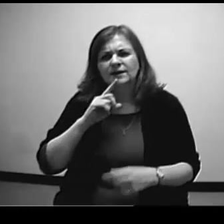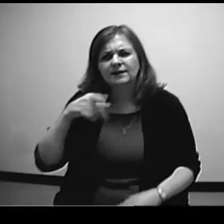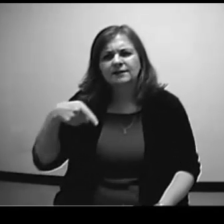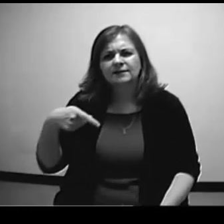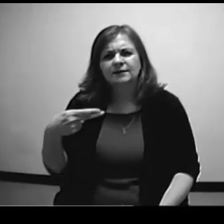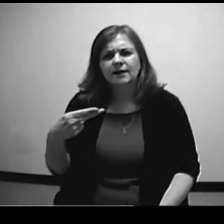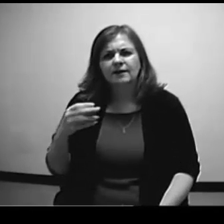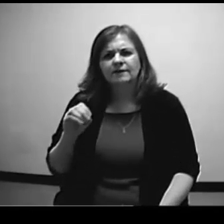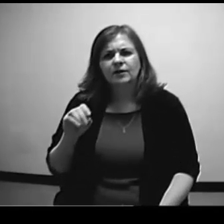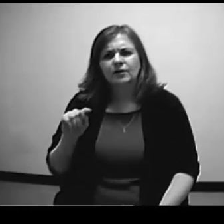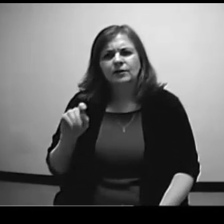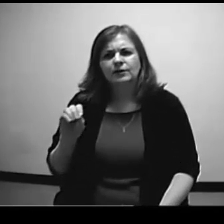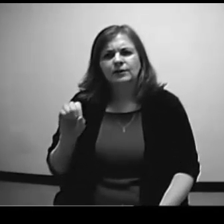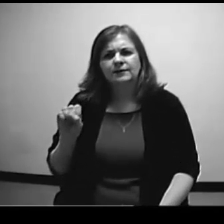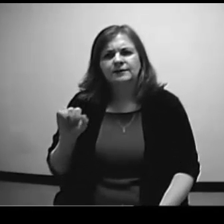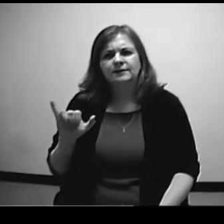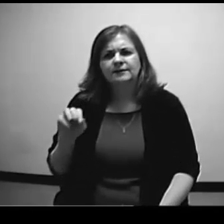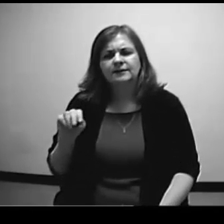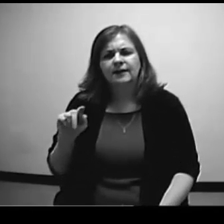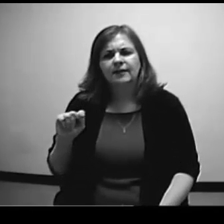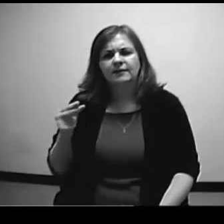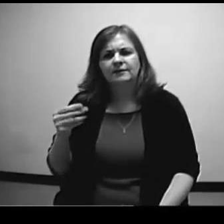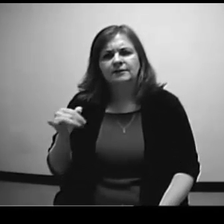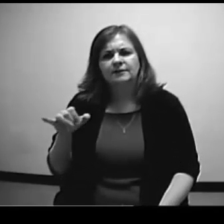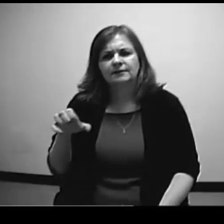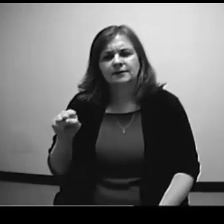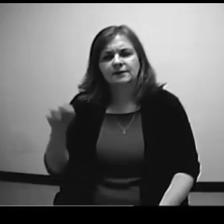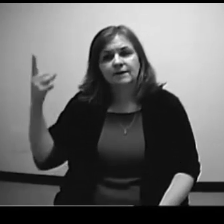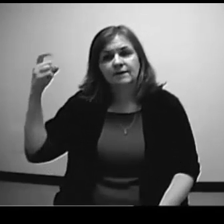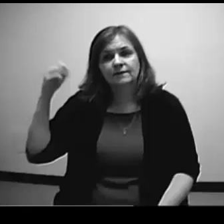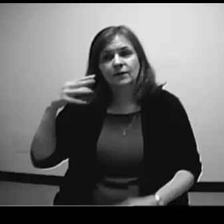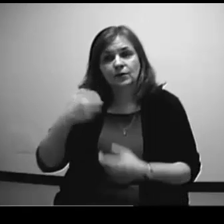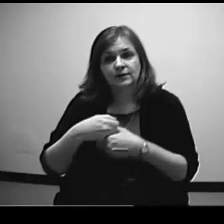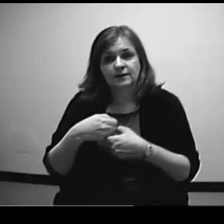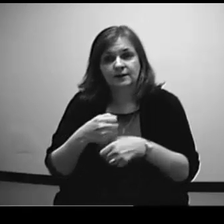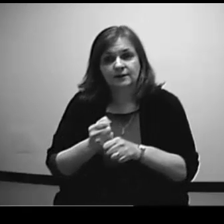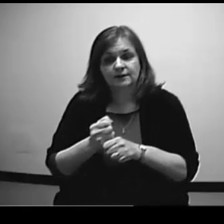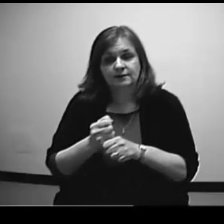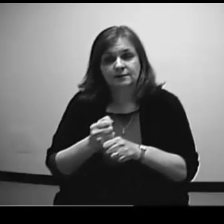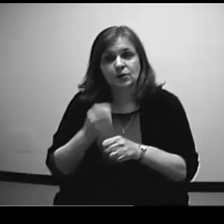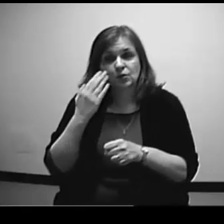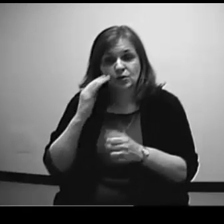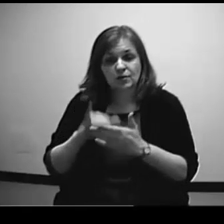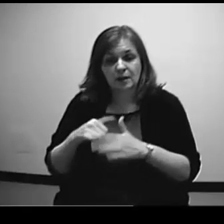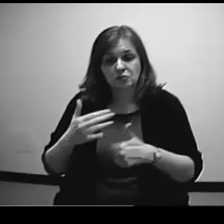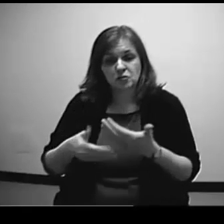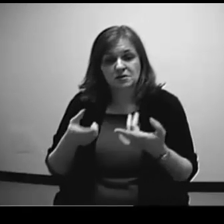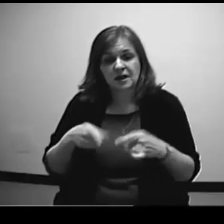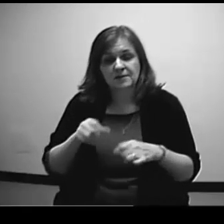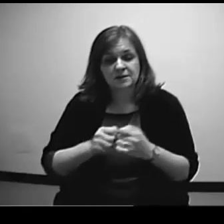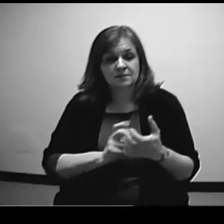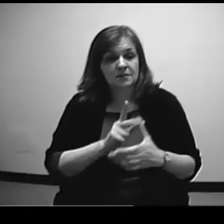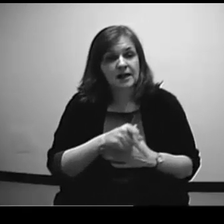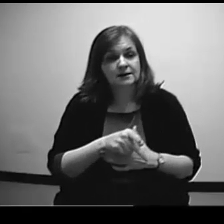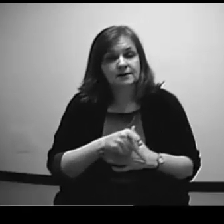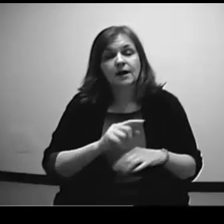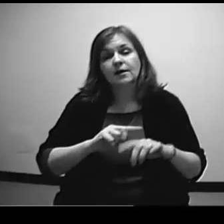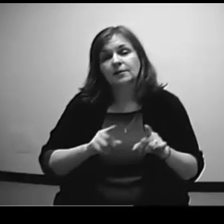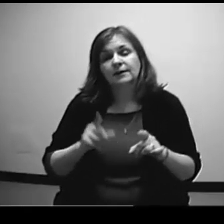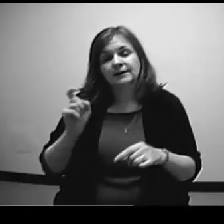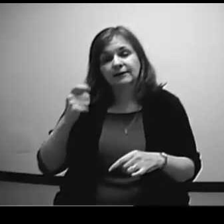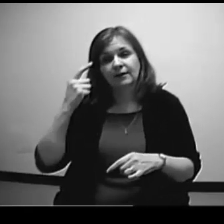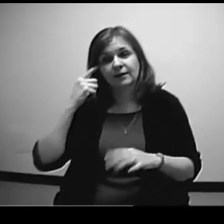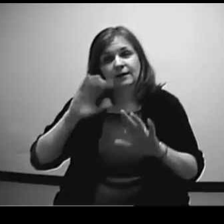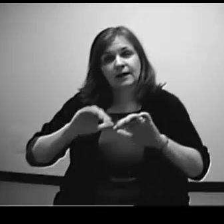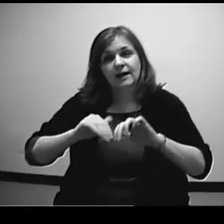What is photosynthesis? So we talk about photosynthesis as a process that occurs in plants. This is great, but